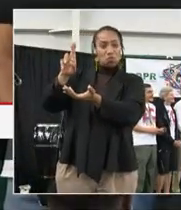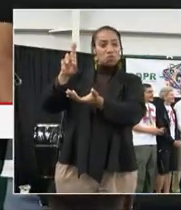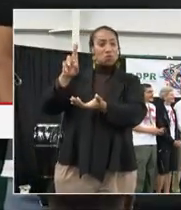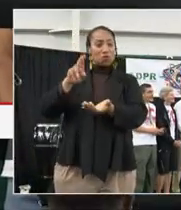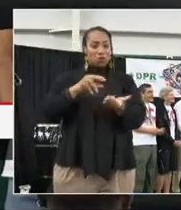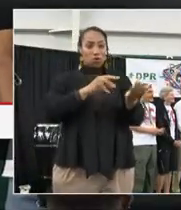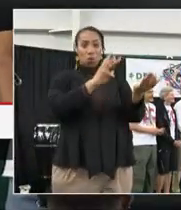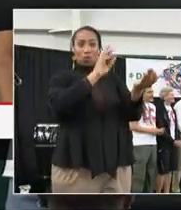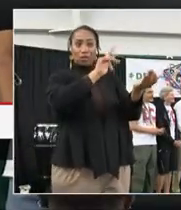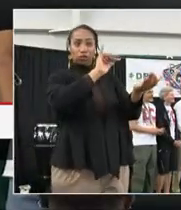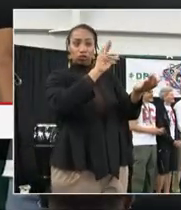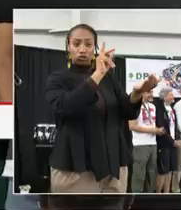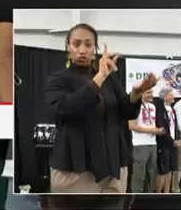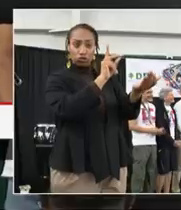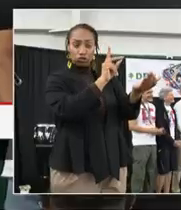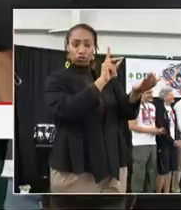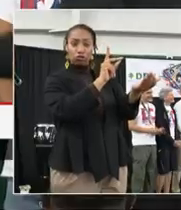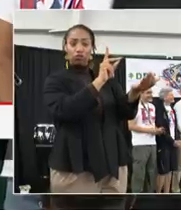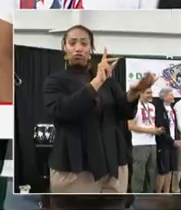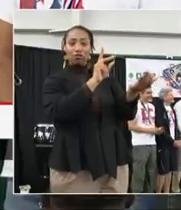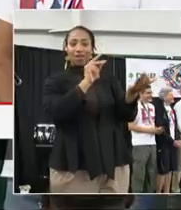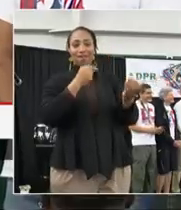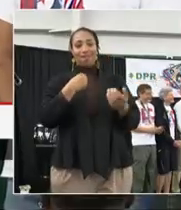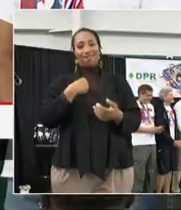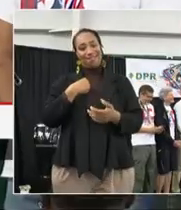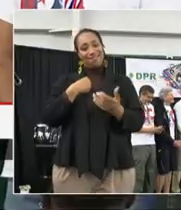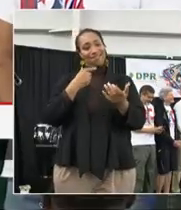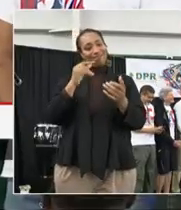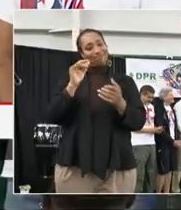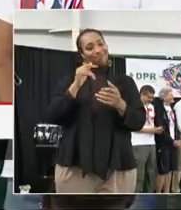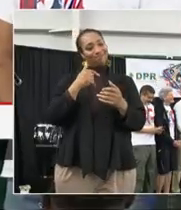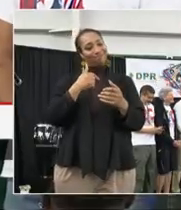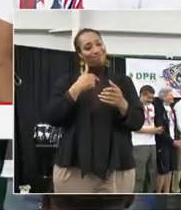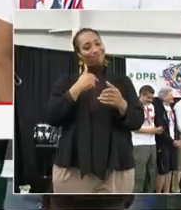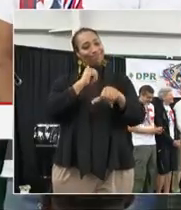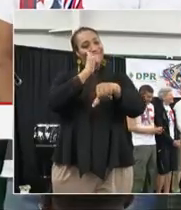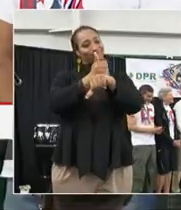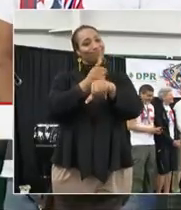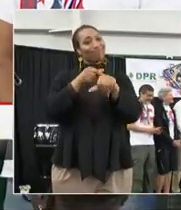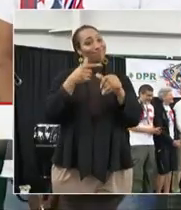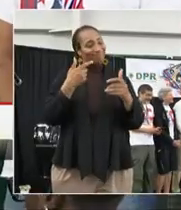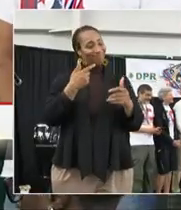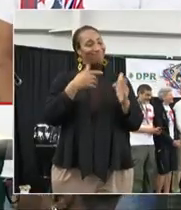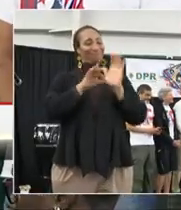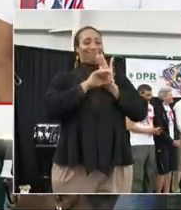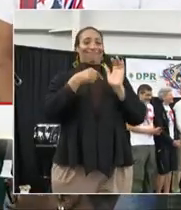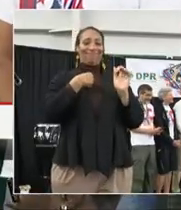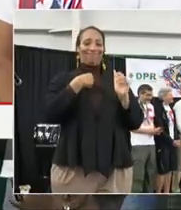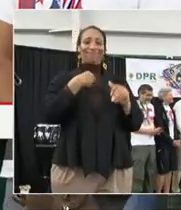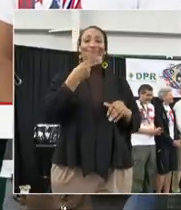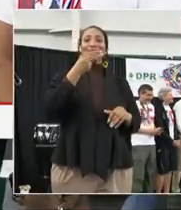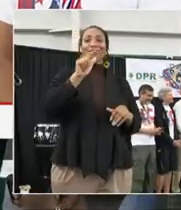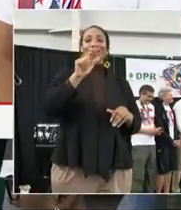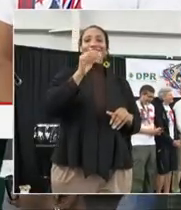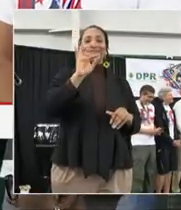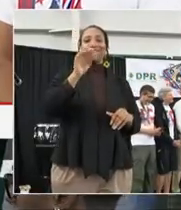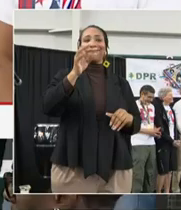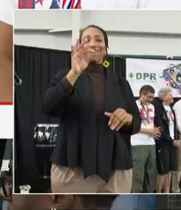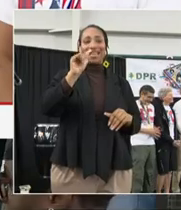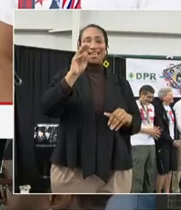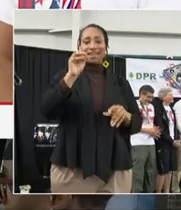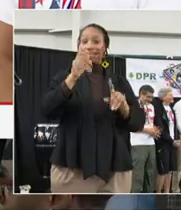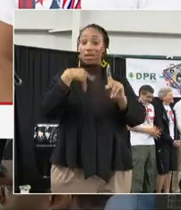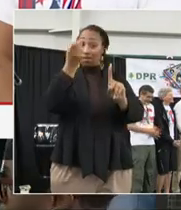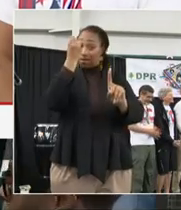Sports Hall of Fame. But more importantly, I am one of you. I have spent my